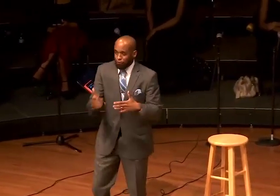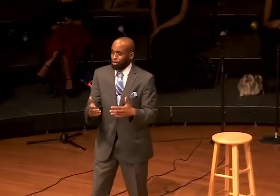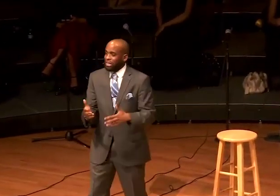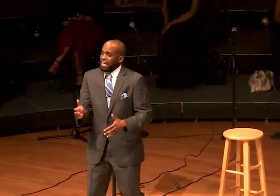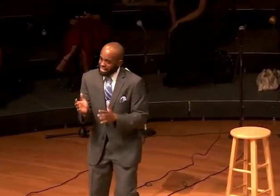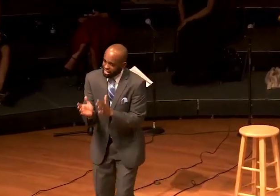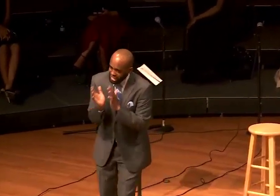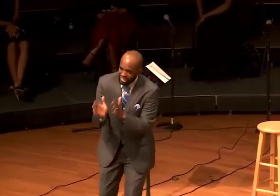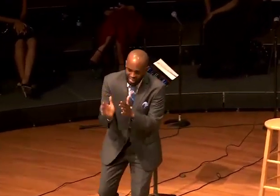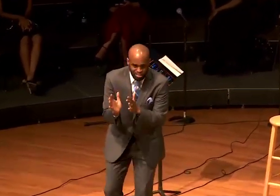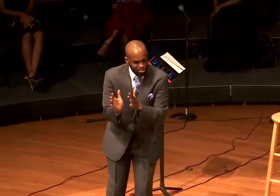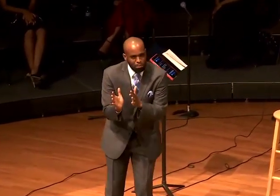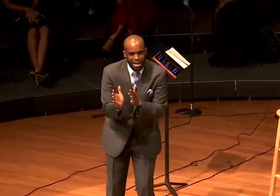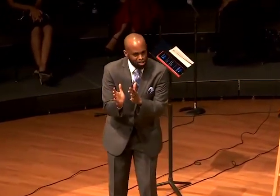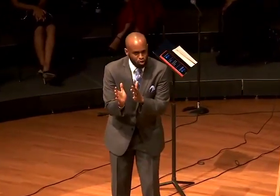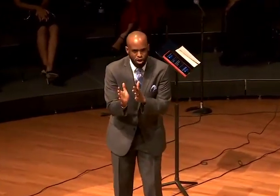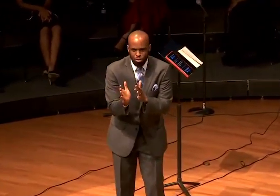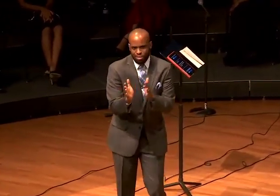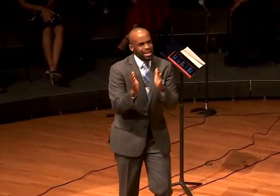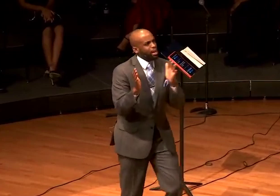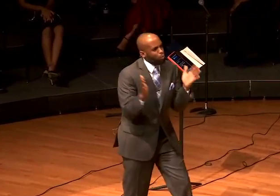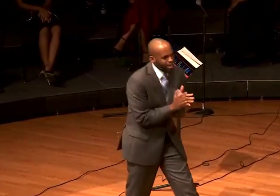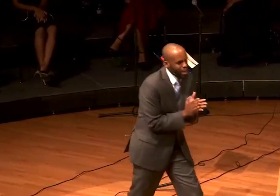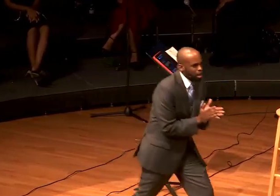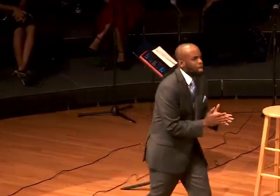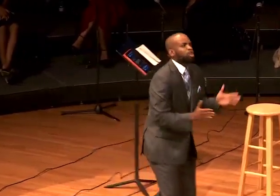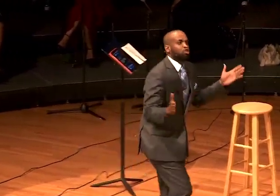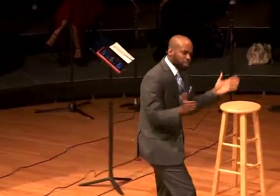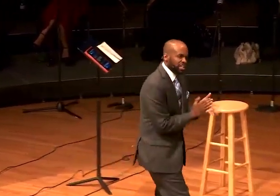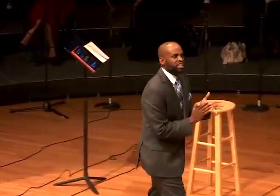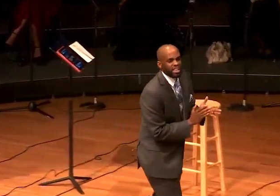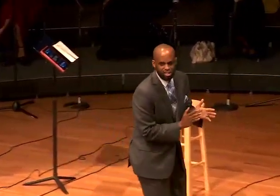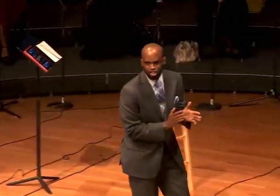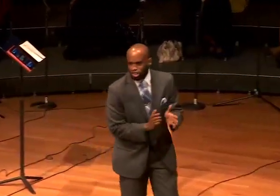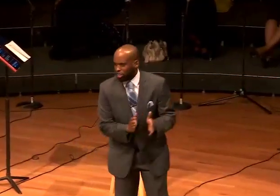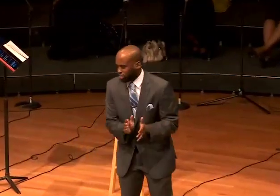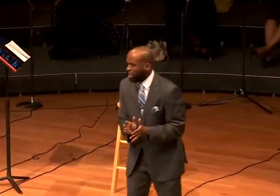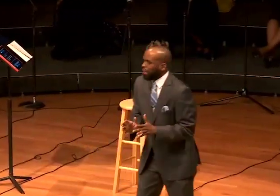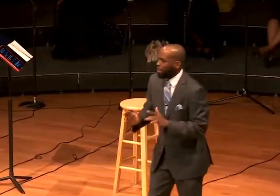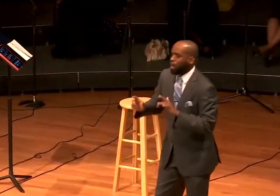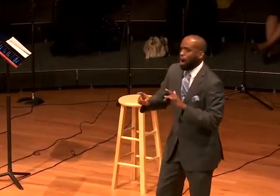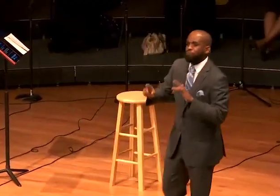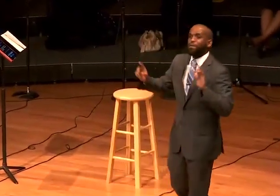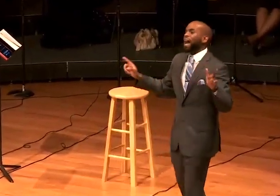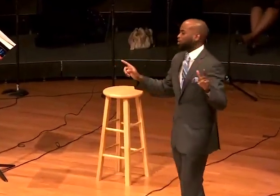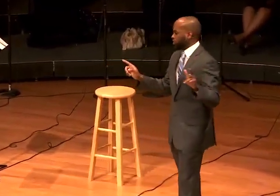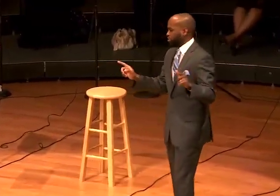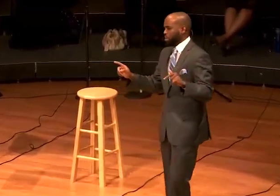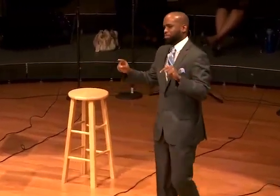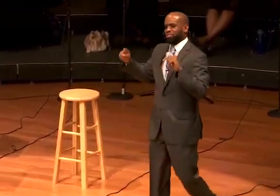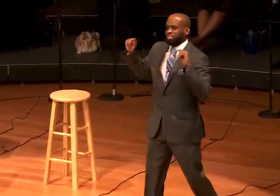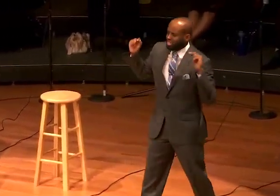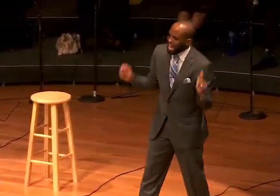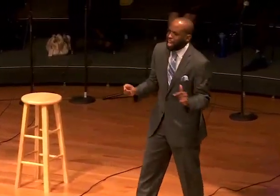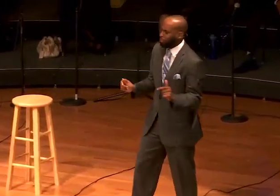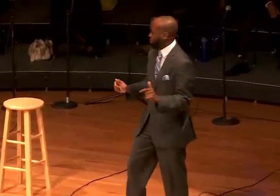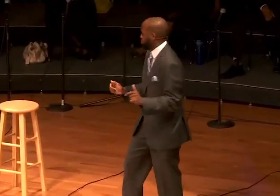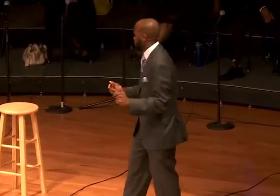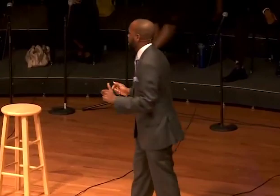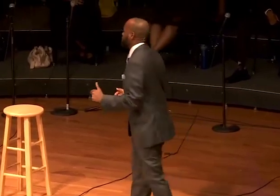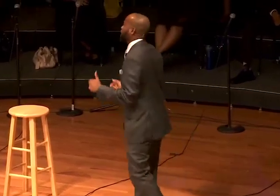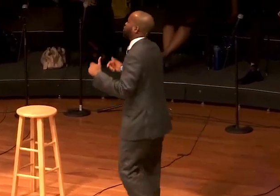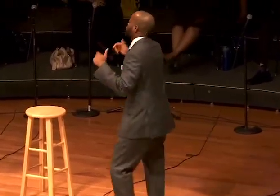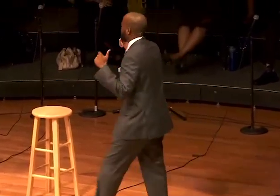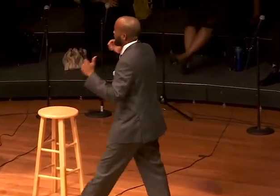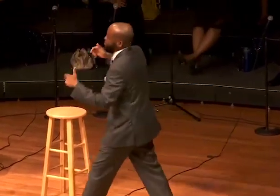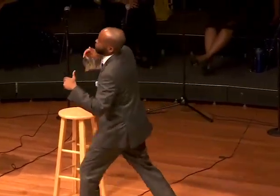of effort into getting into somebody's dorm room and saying, "Wake up, you need to get to church." There are faculty members and staff